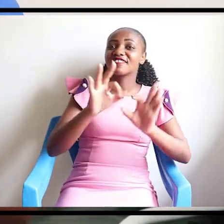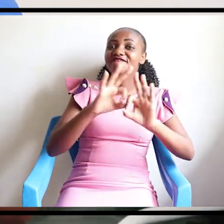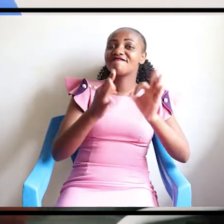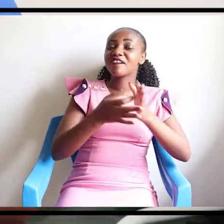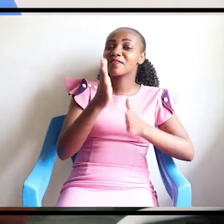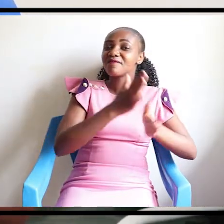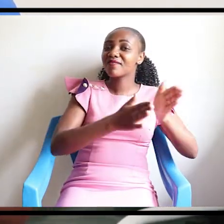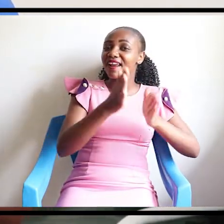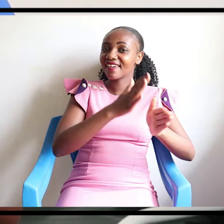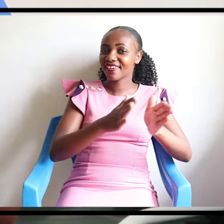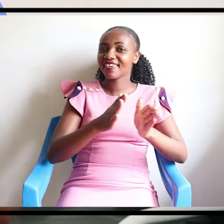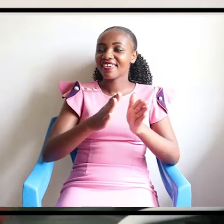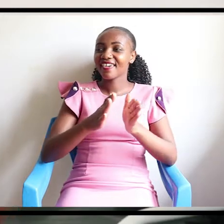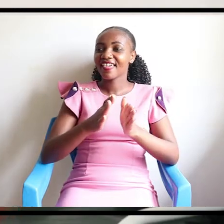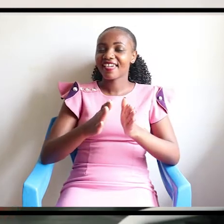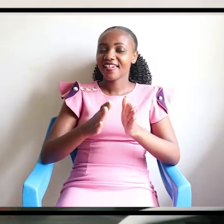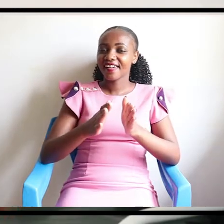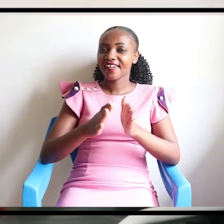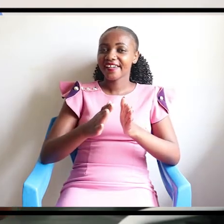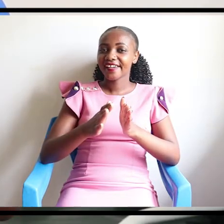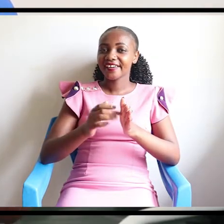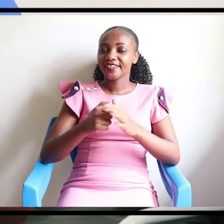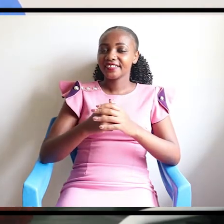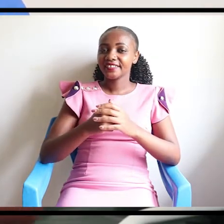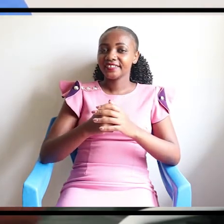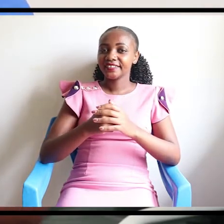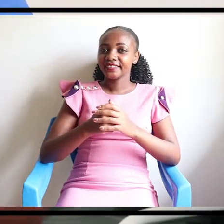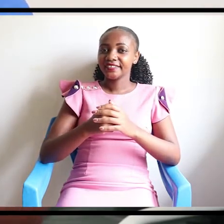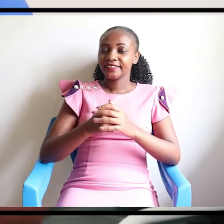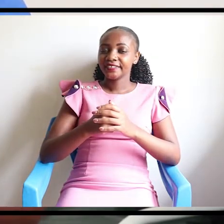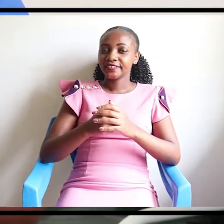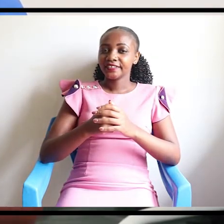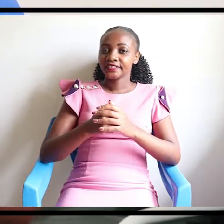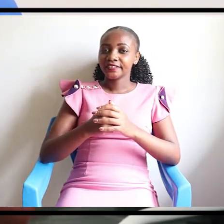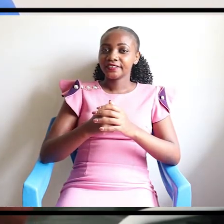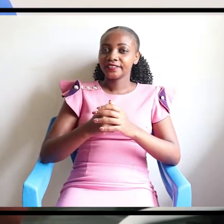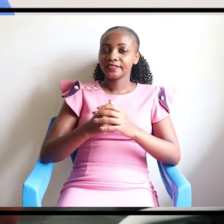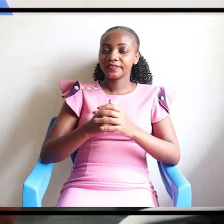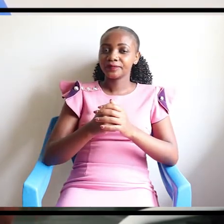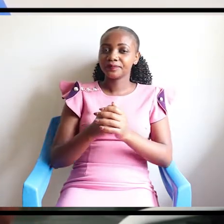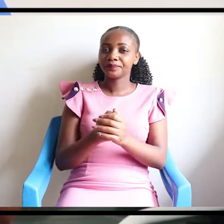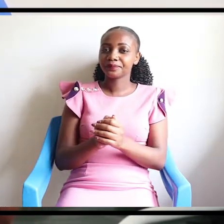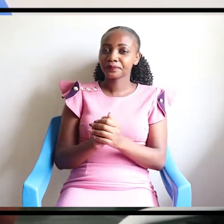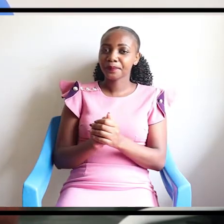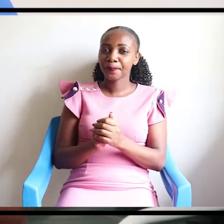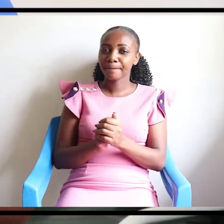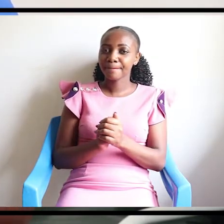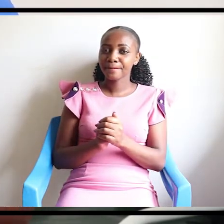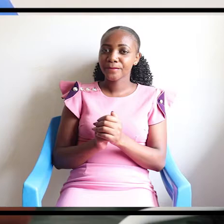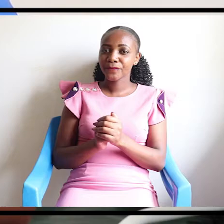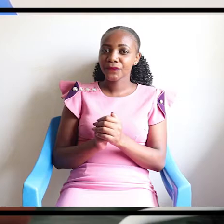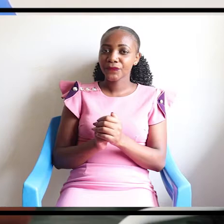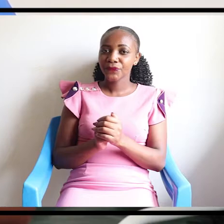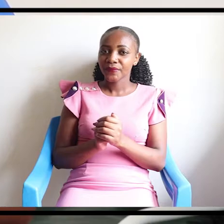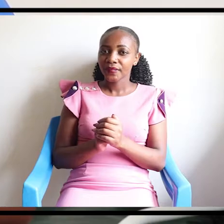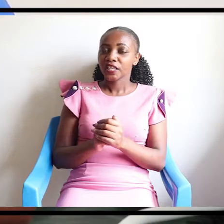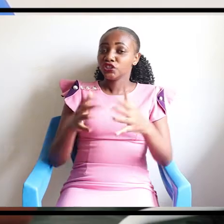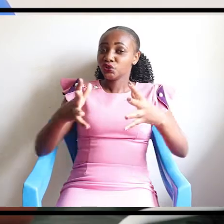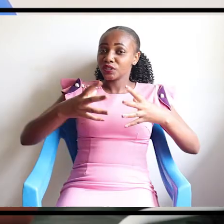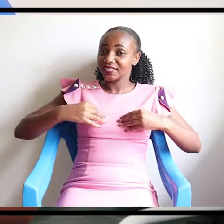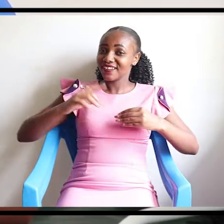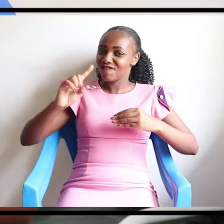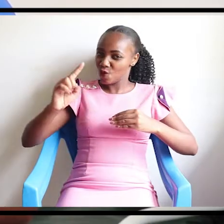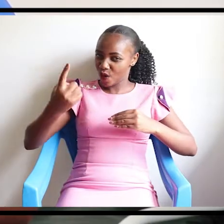this depo, it's an injectable type of family planning given once in